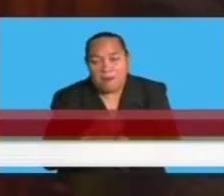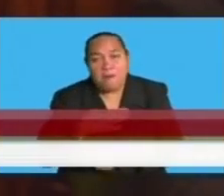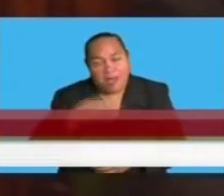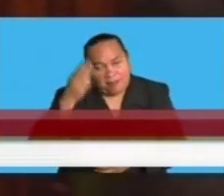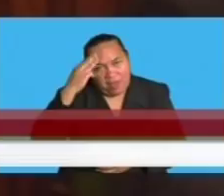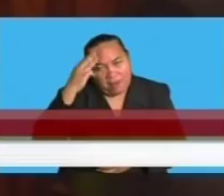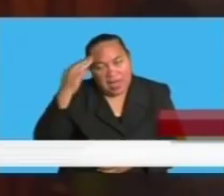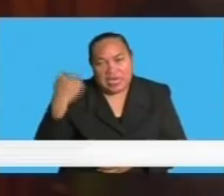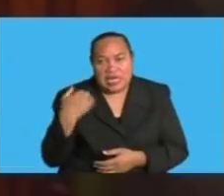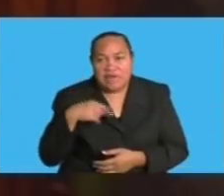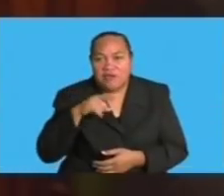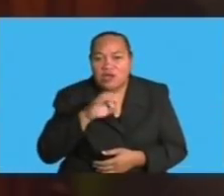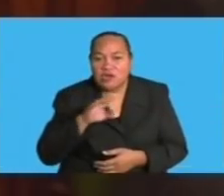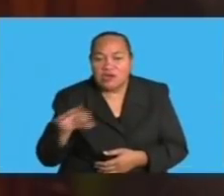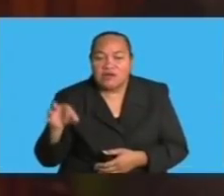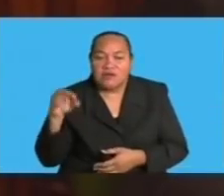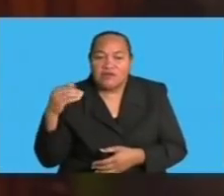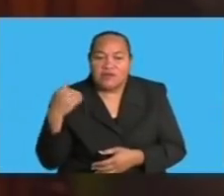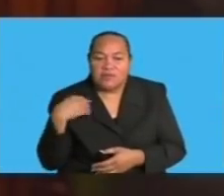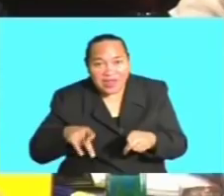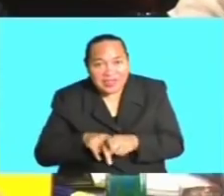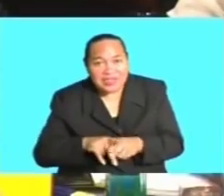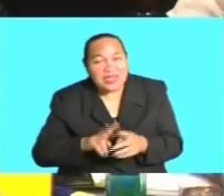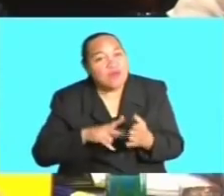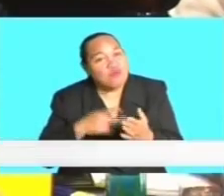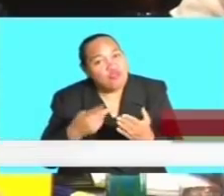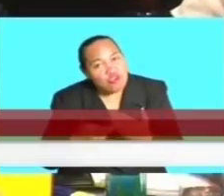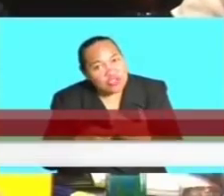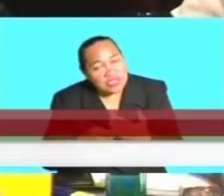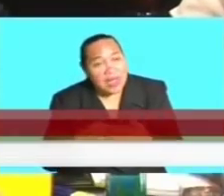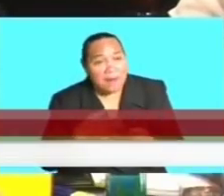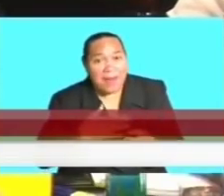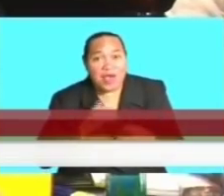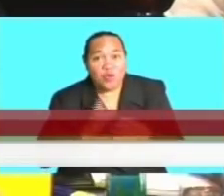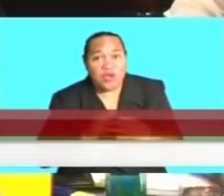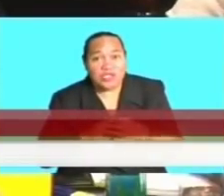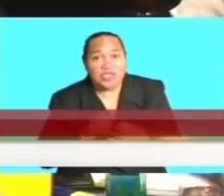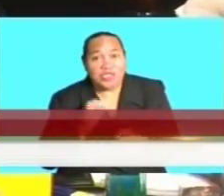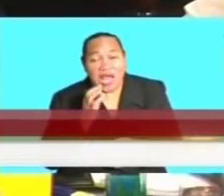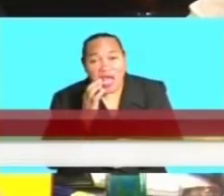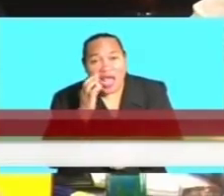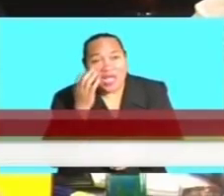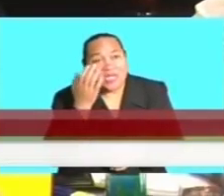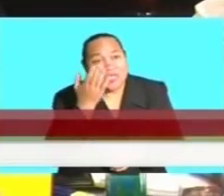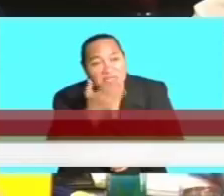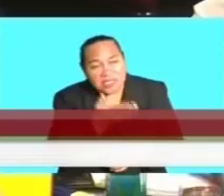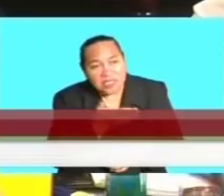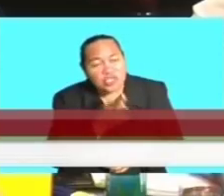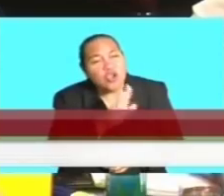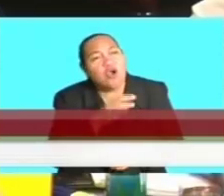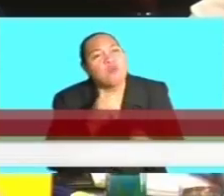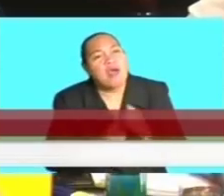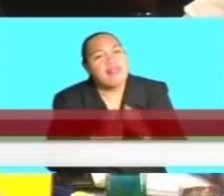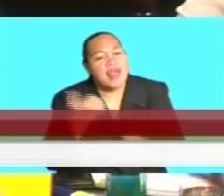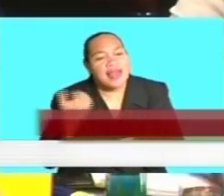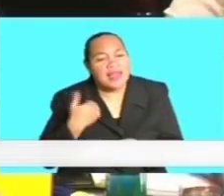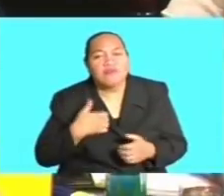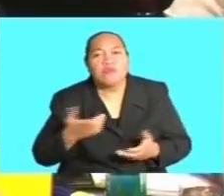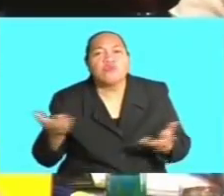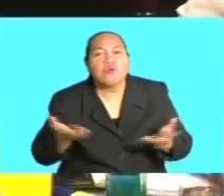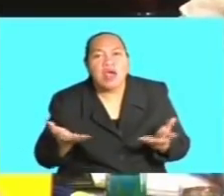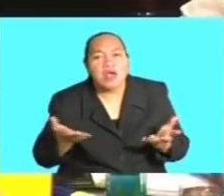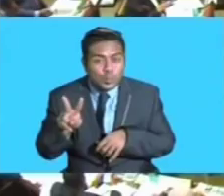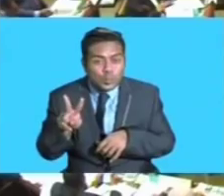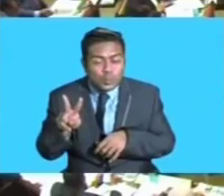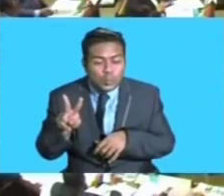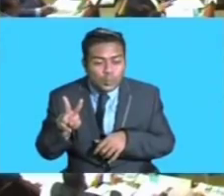in an informal settlement, so does my brother. And my question to you is, where does your brother live? Or your